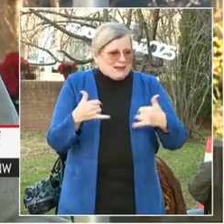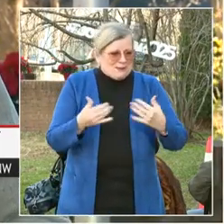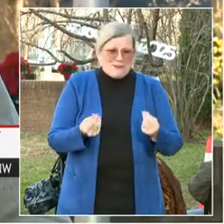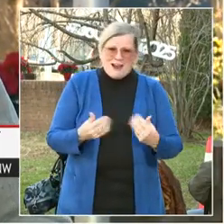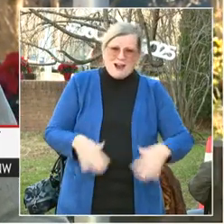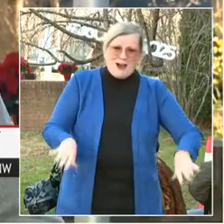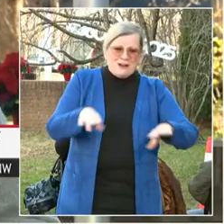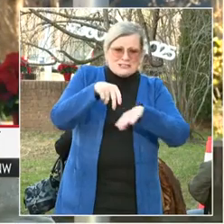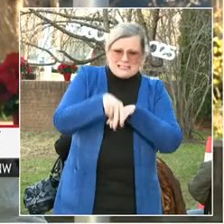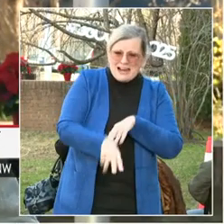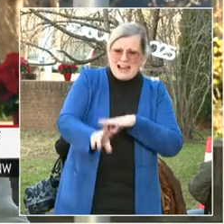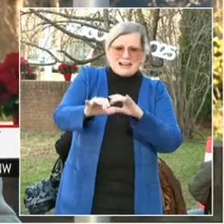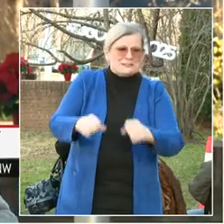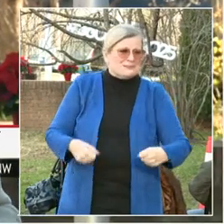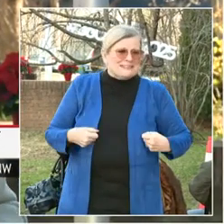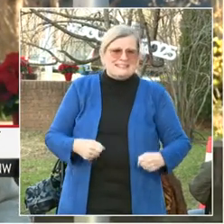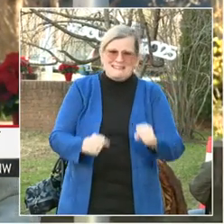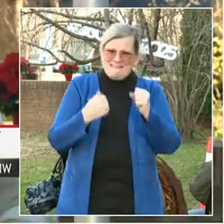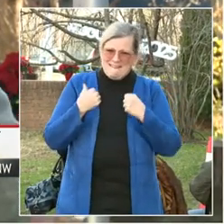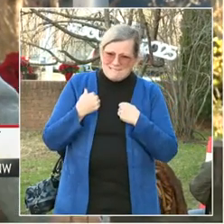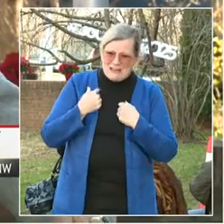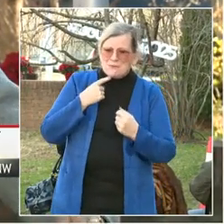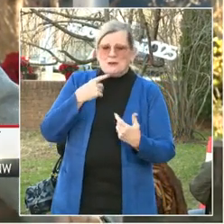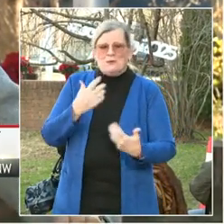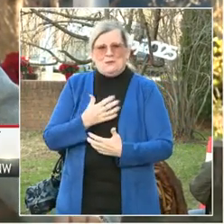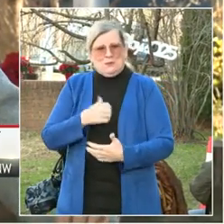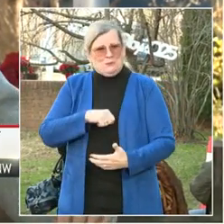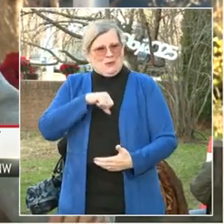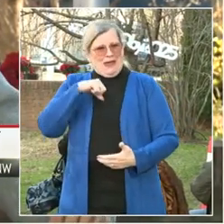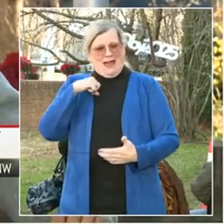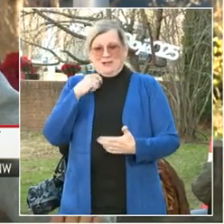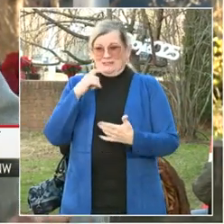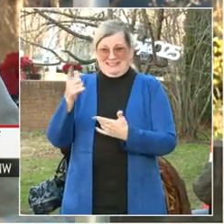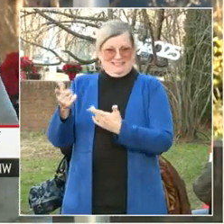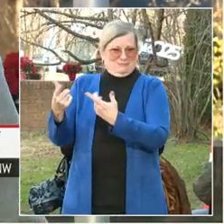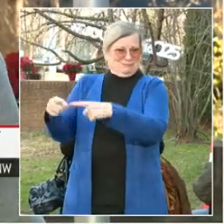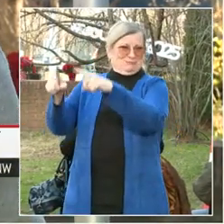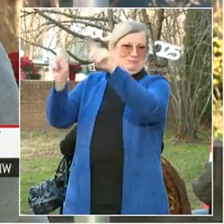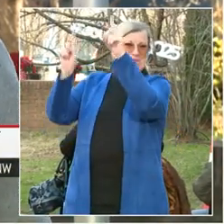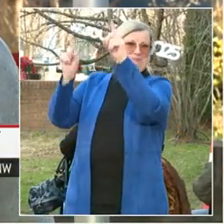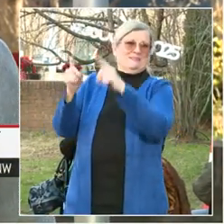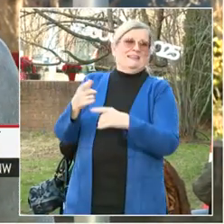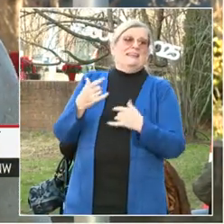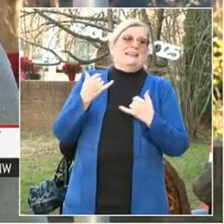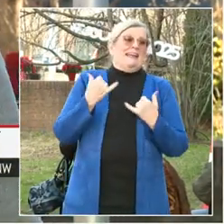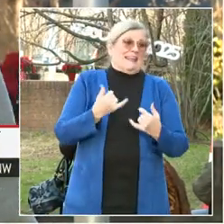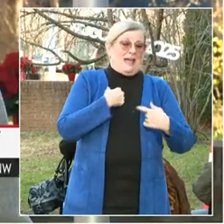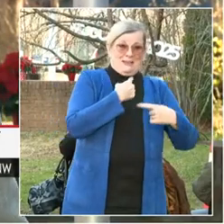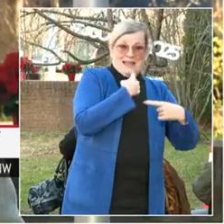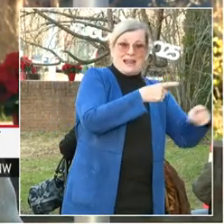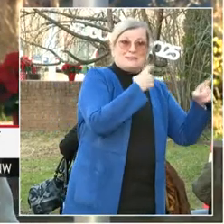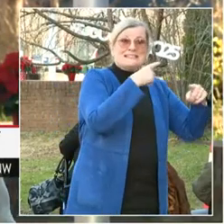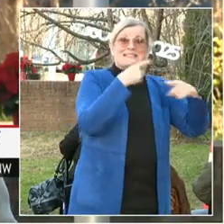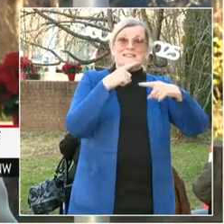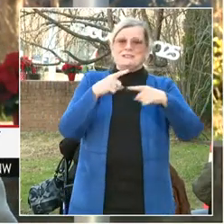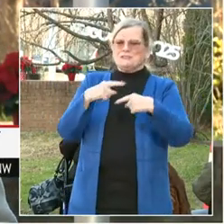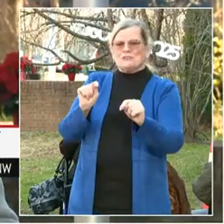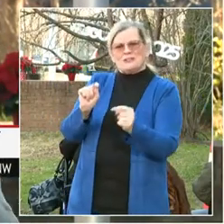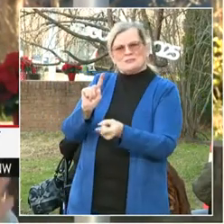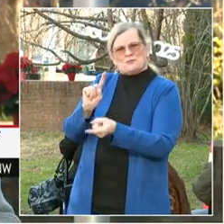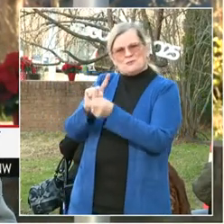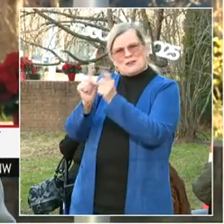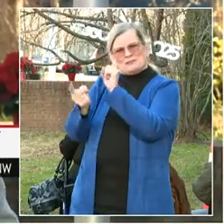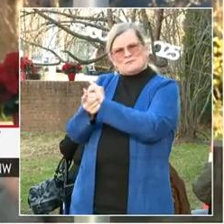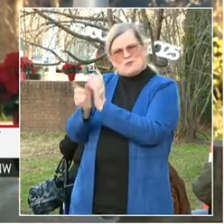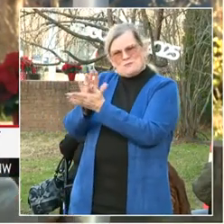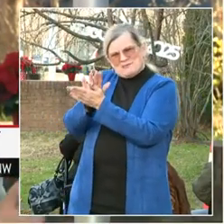of that. We've also just announced that we're helping to transform a major corridor that serves